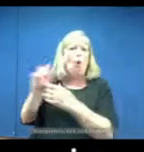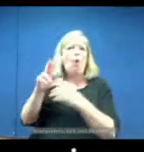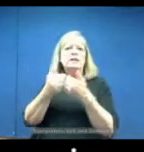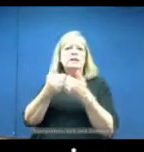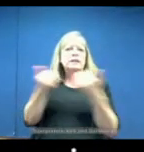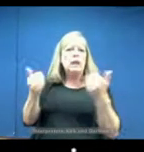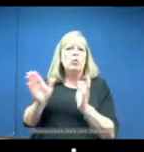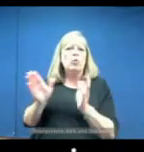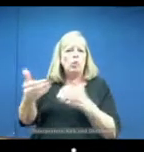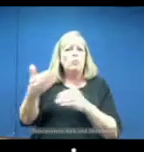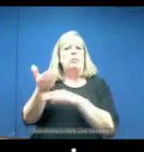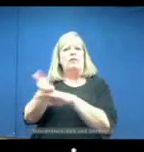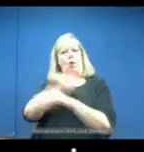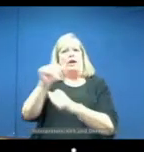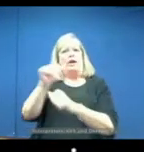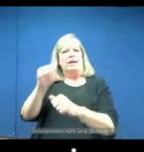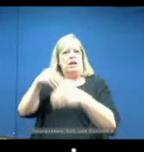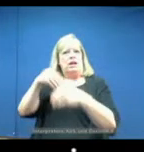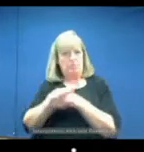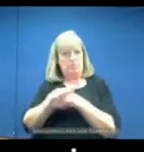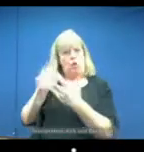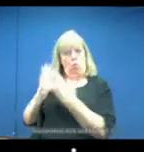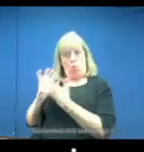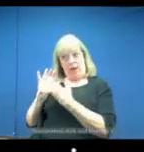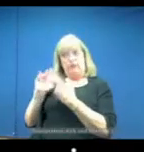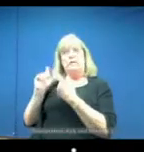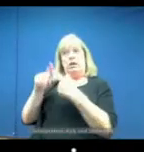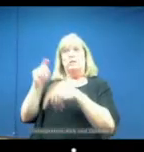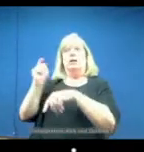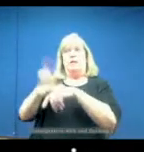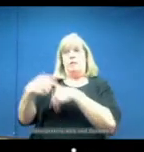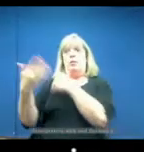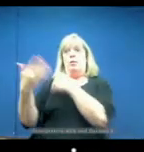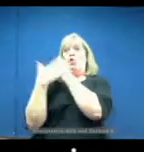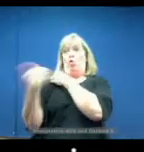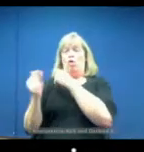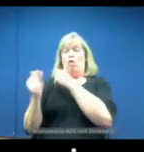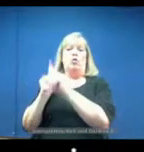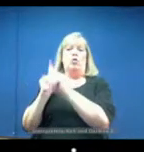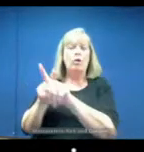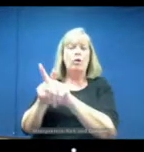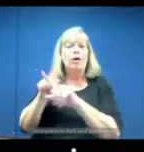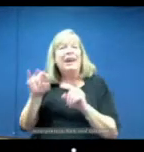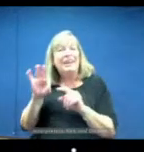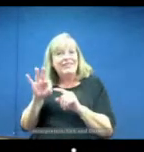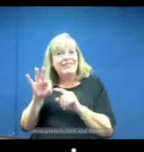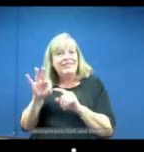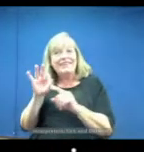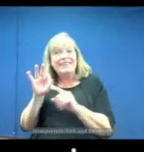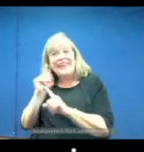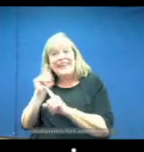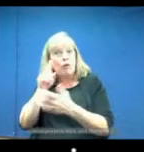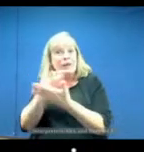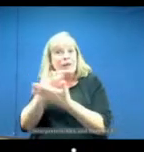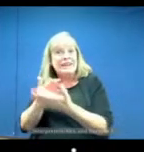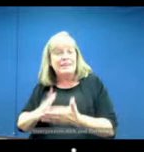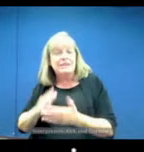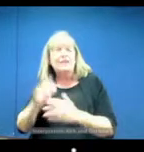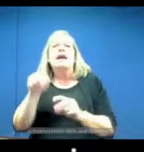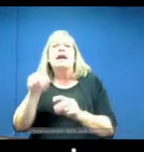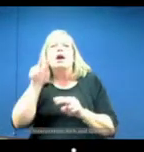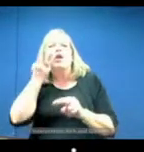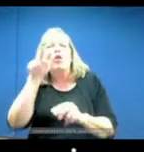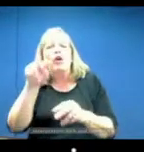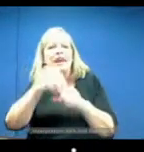can come into the courtroom and be called. They look through the windows at some court doors, ours